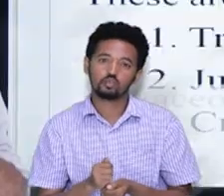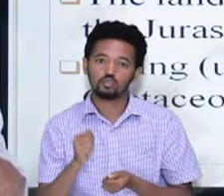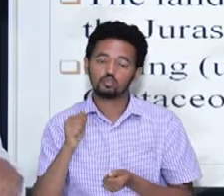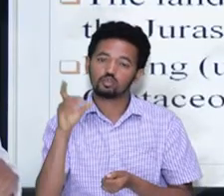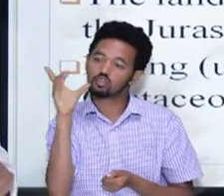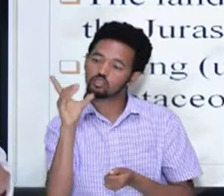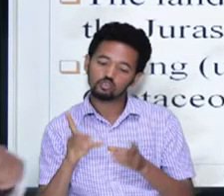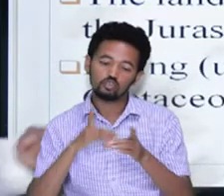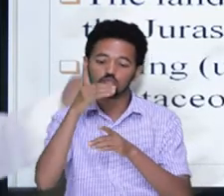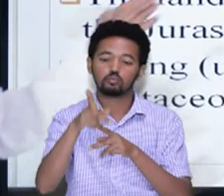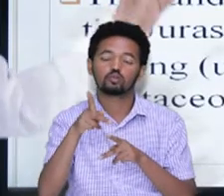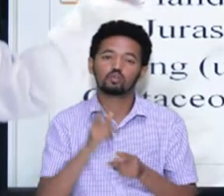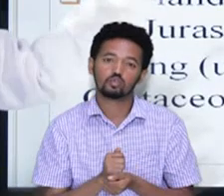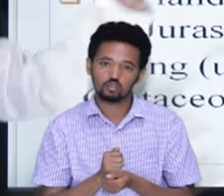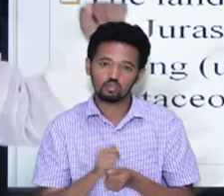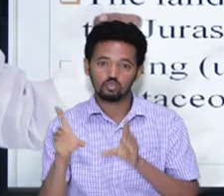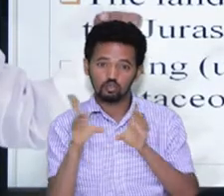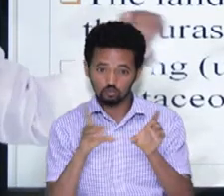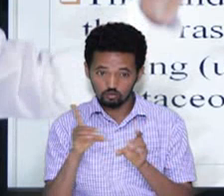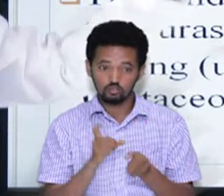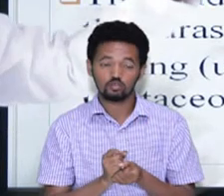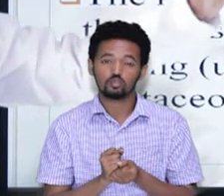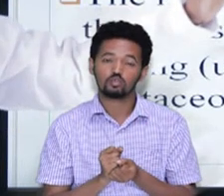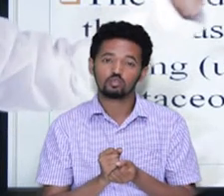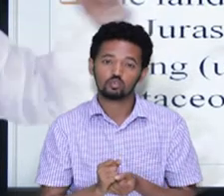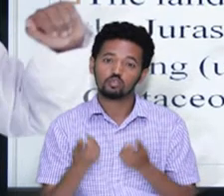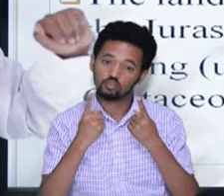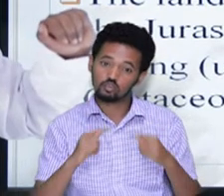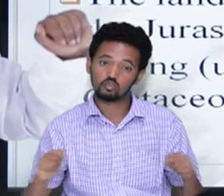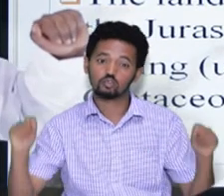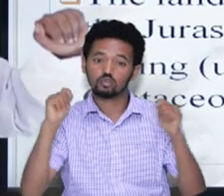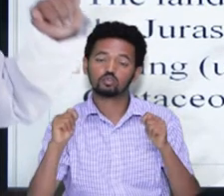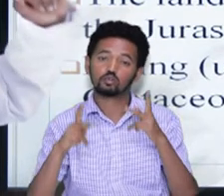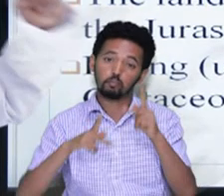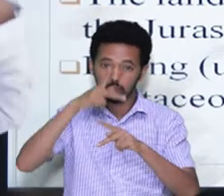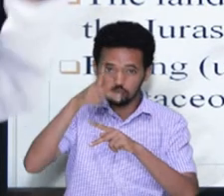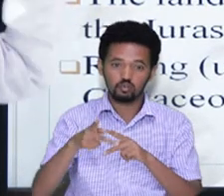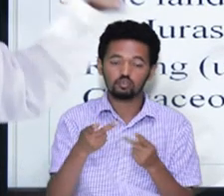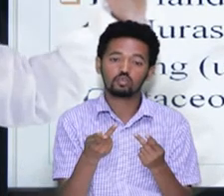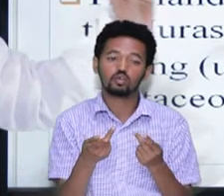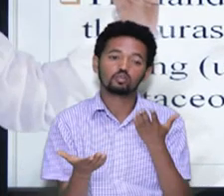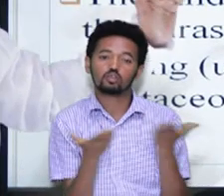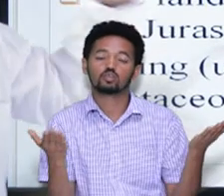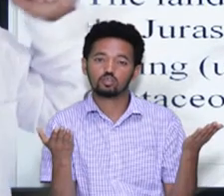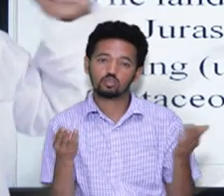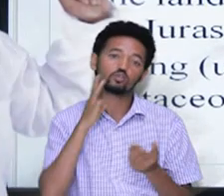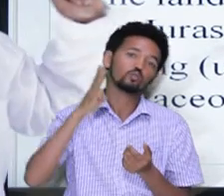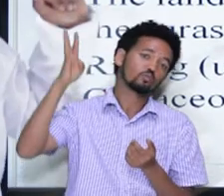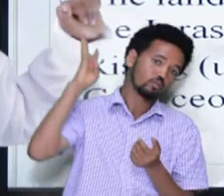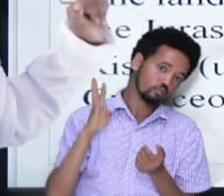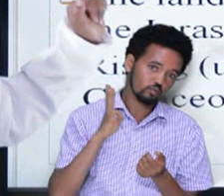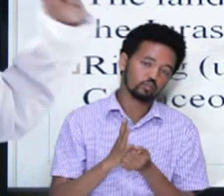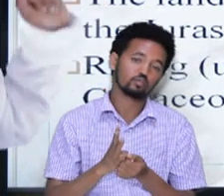period. During the first period, that is the Tertiary period, there was sinking of the land in